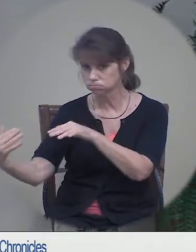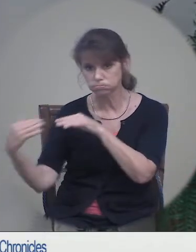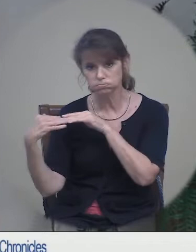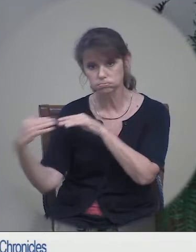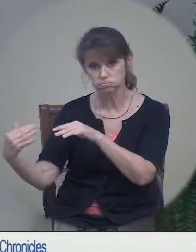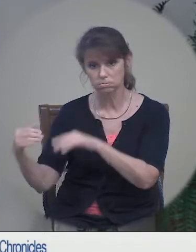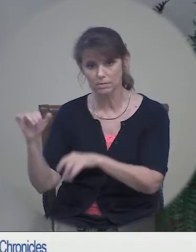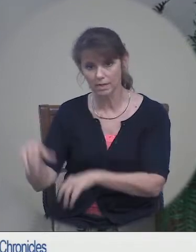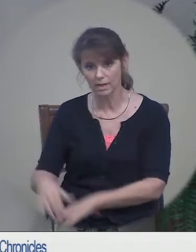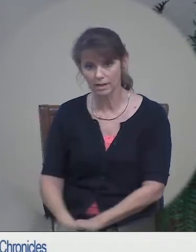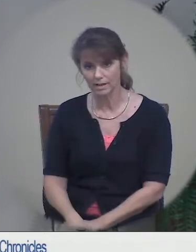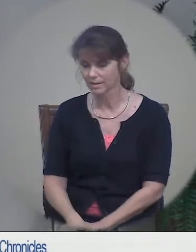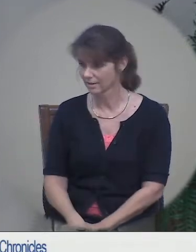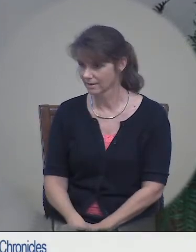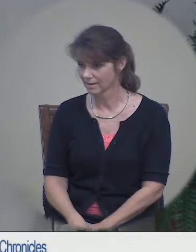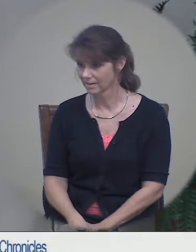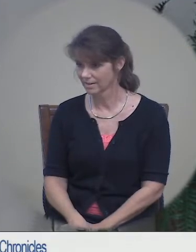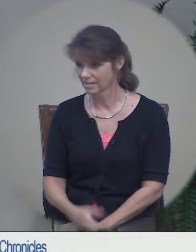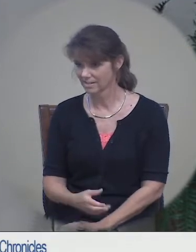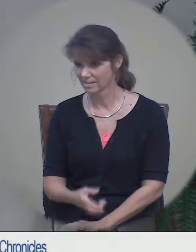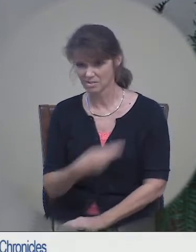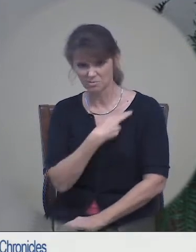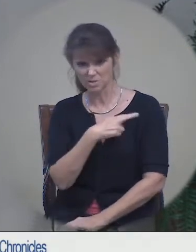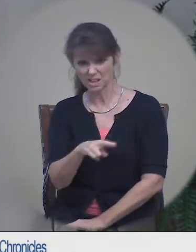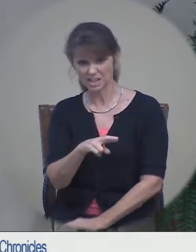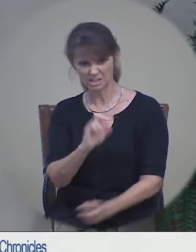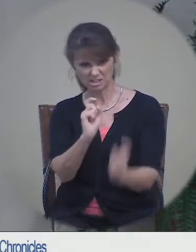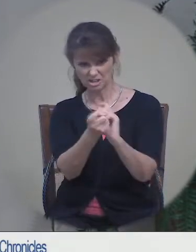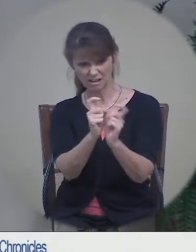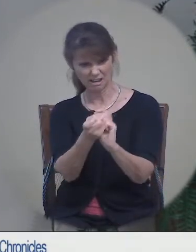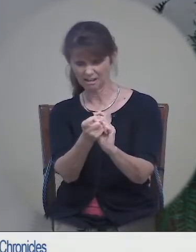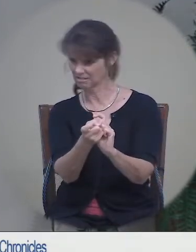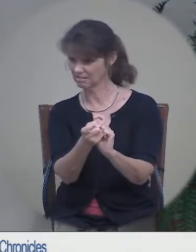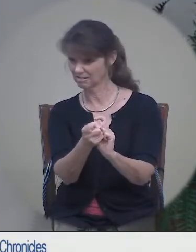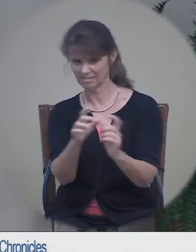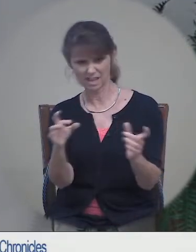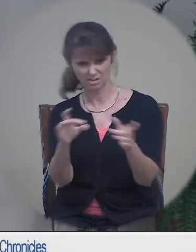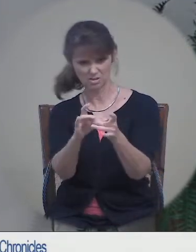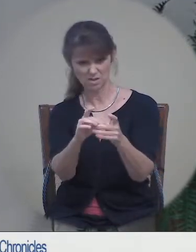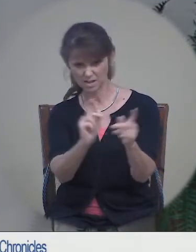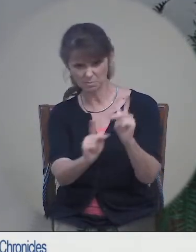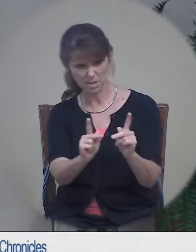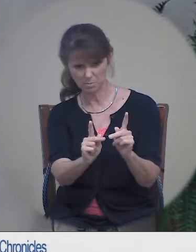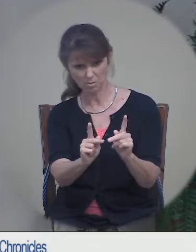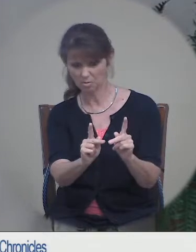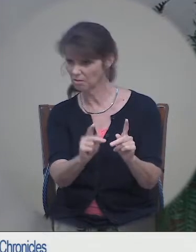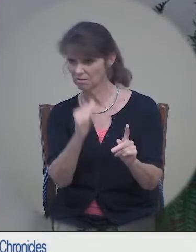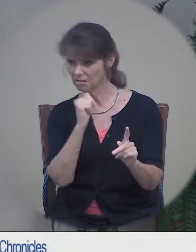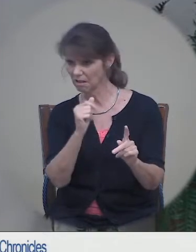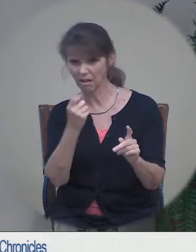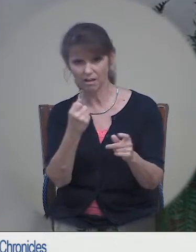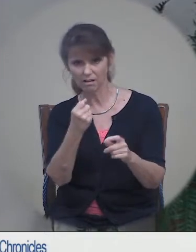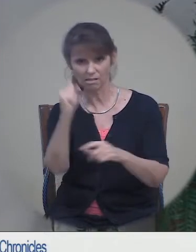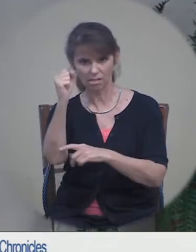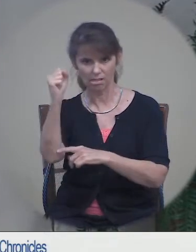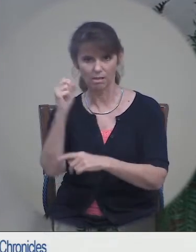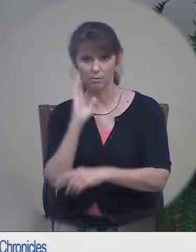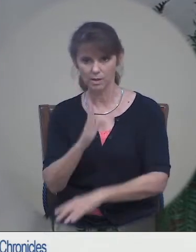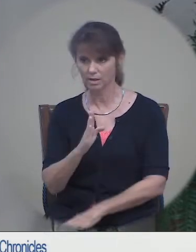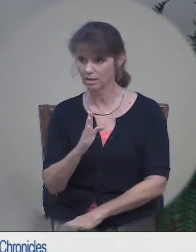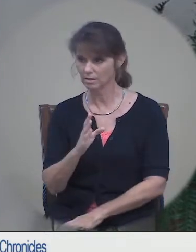starting these religious reforms, because all it does, it's not going to unite the people. It's going to create upheaval in many